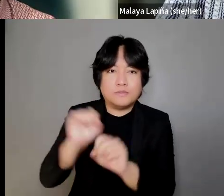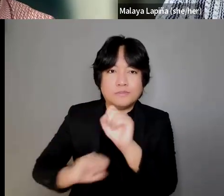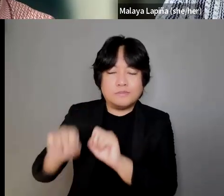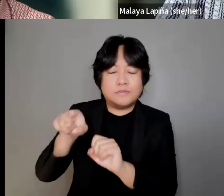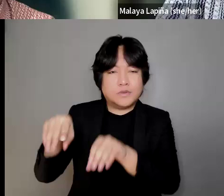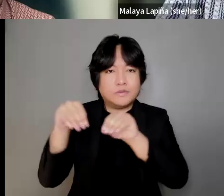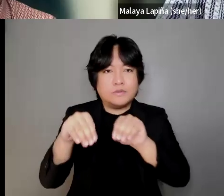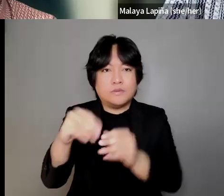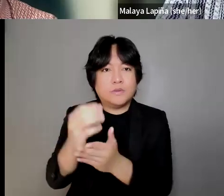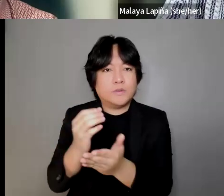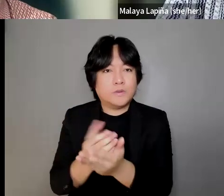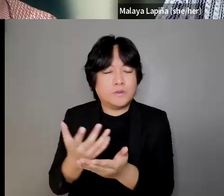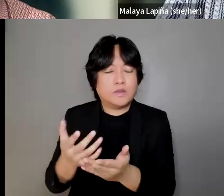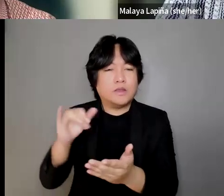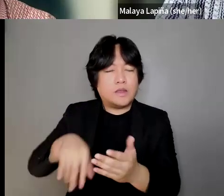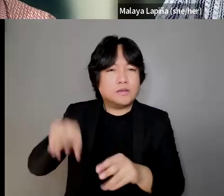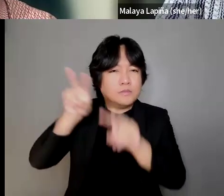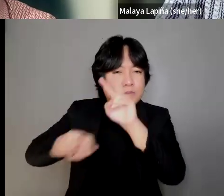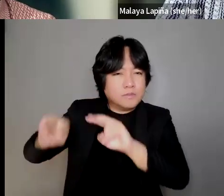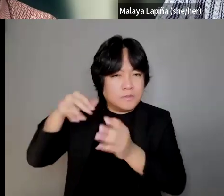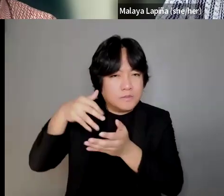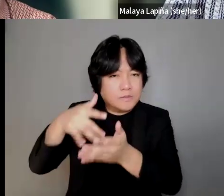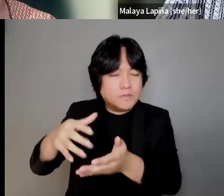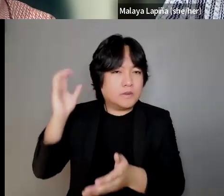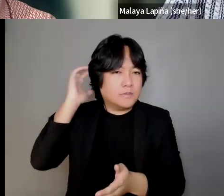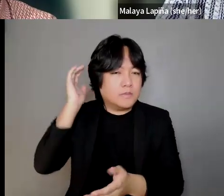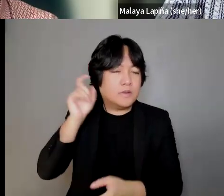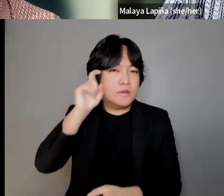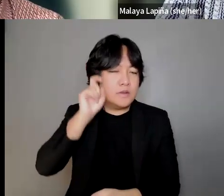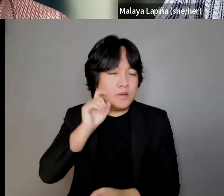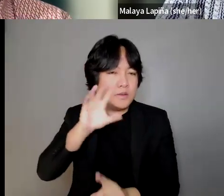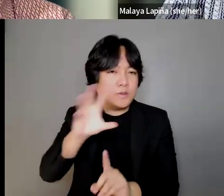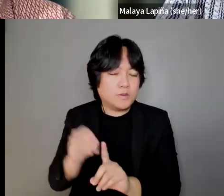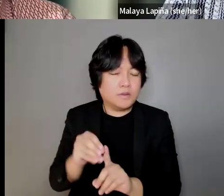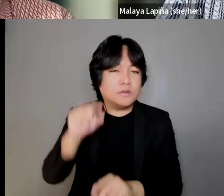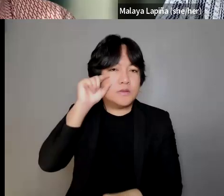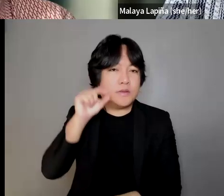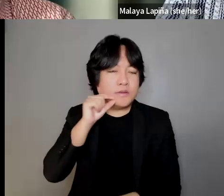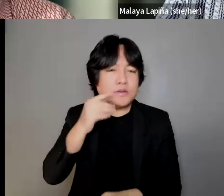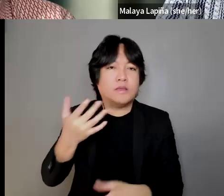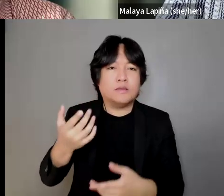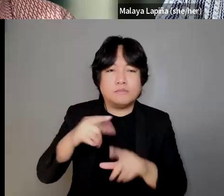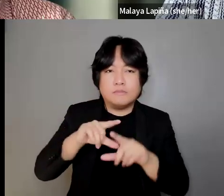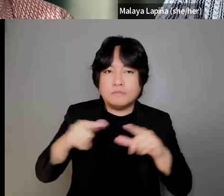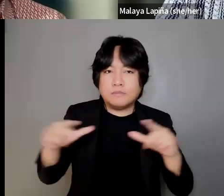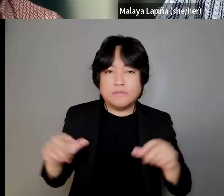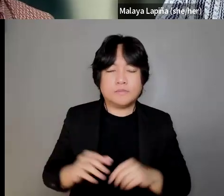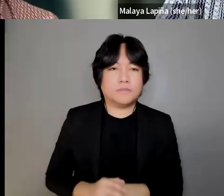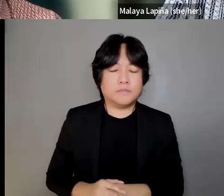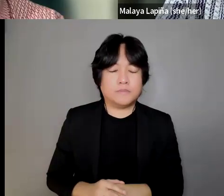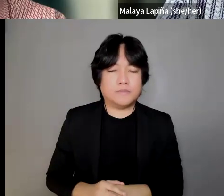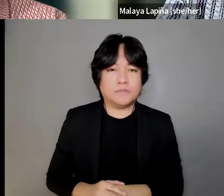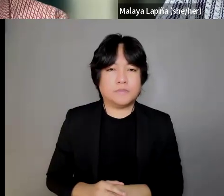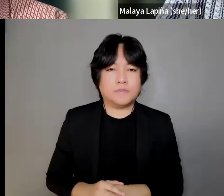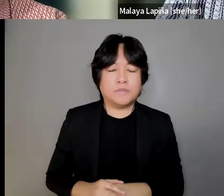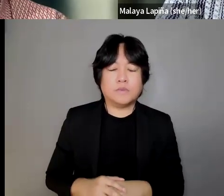courses such as visual anthropology, Mindanao studies, sex and culture, and gender and literature. She is also the current